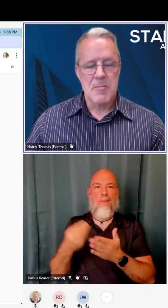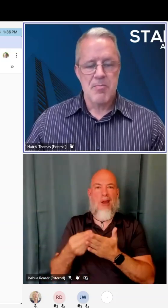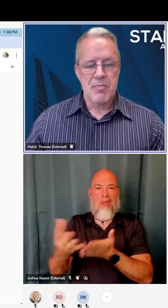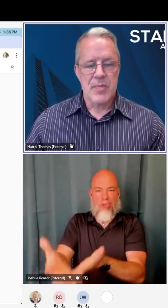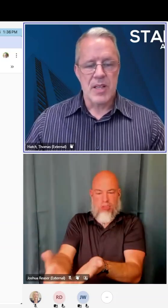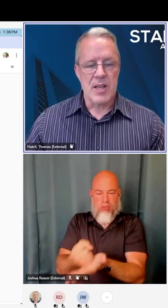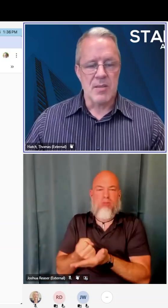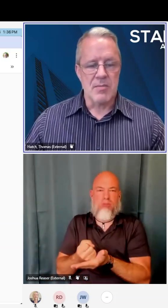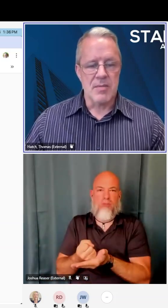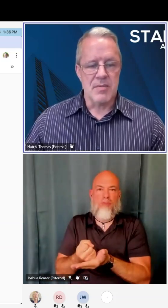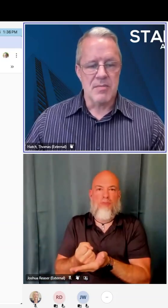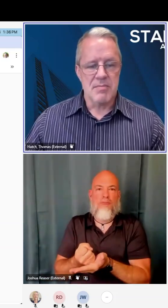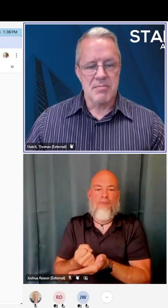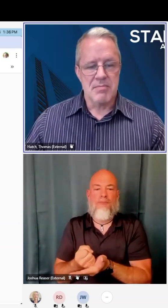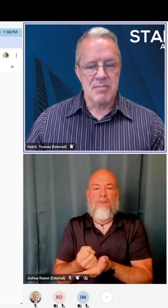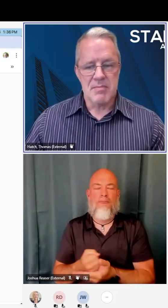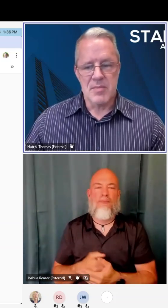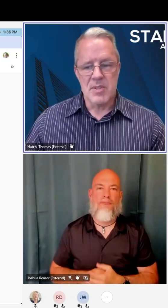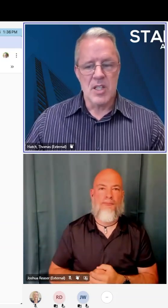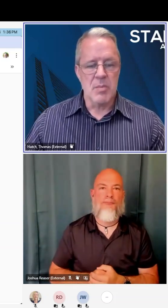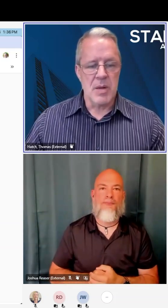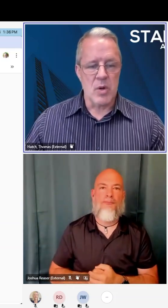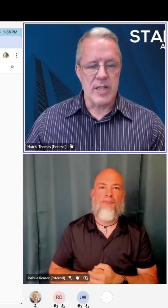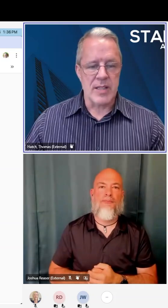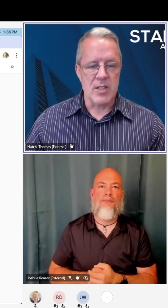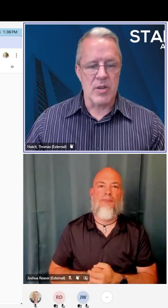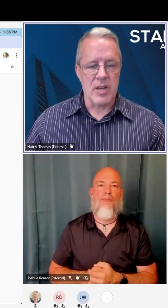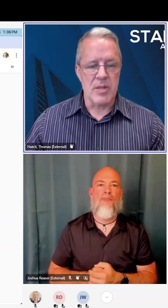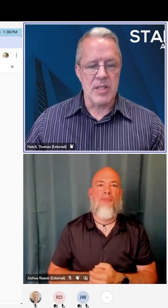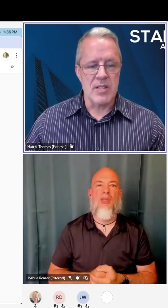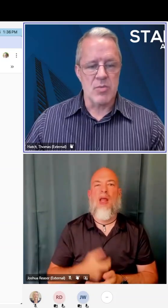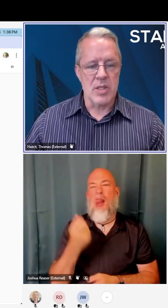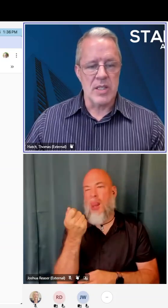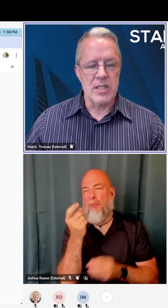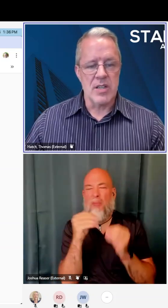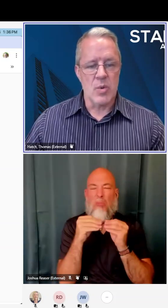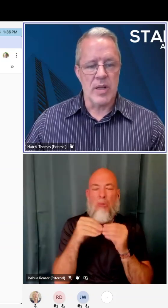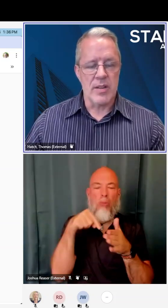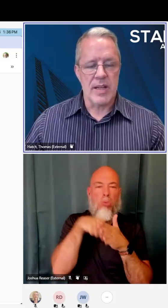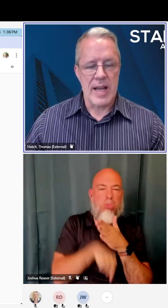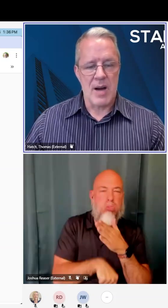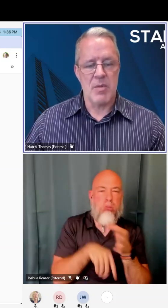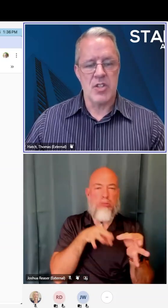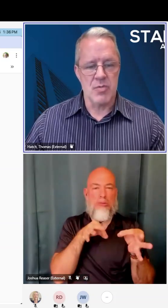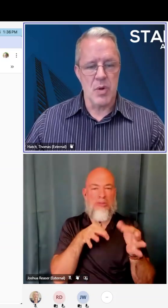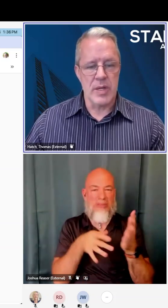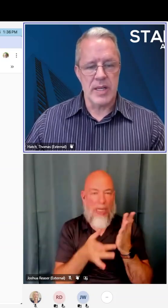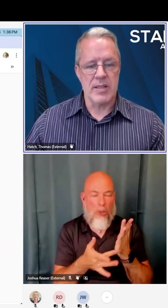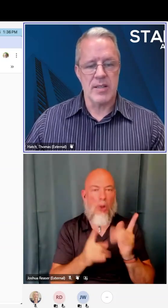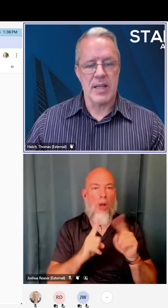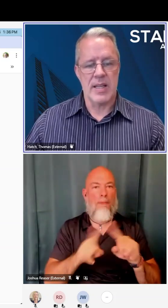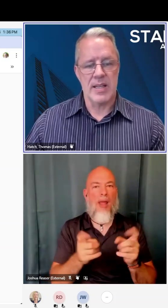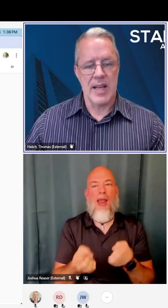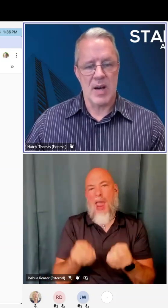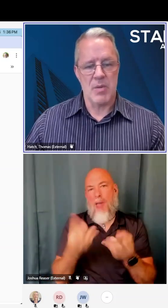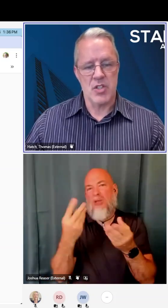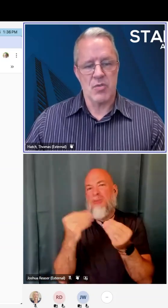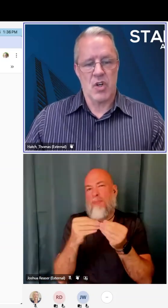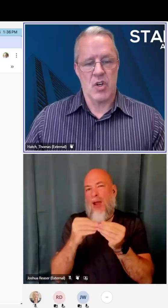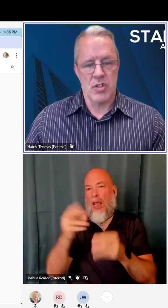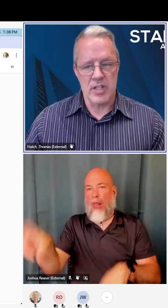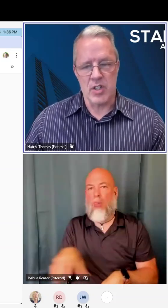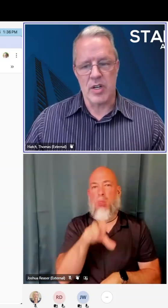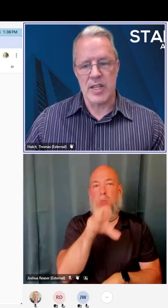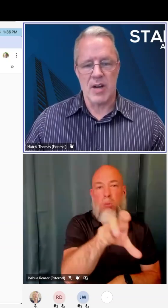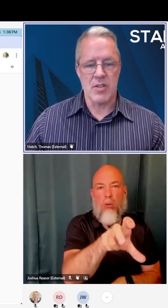So a little bit more technical there, but these really deal with how much you've put in and then how much